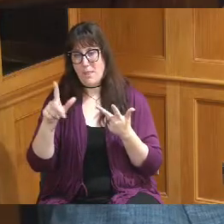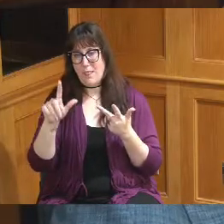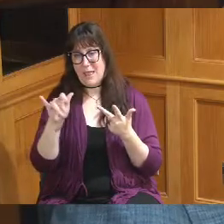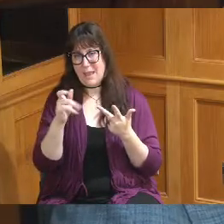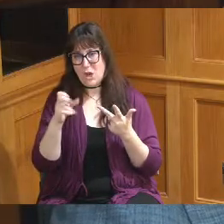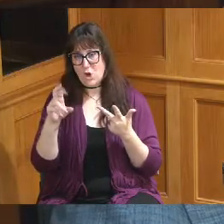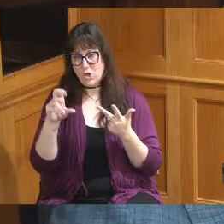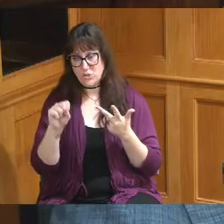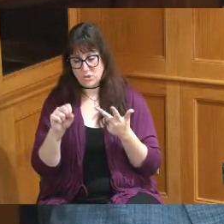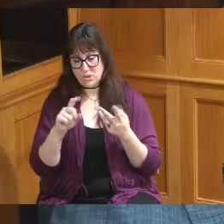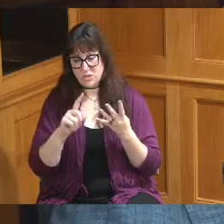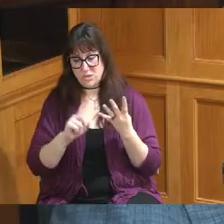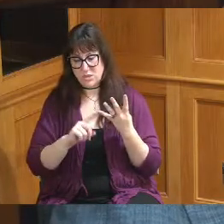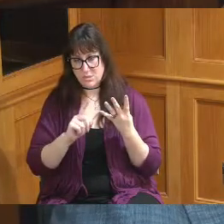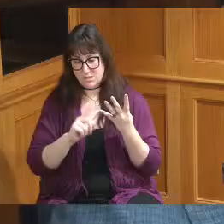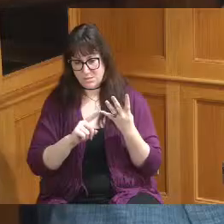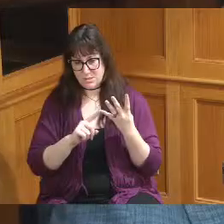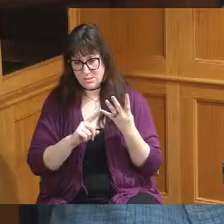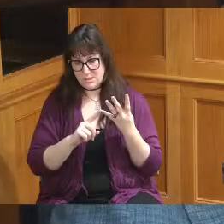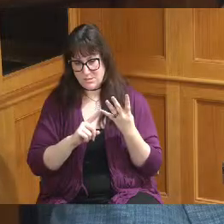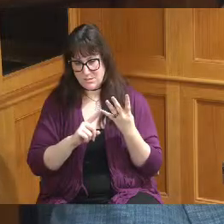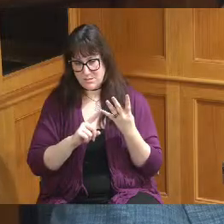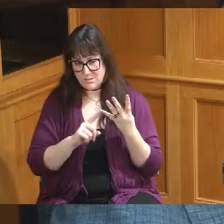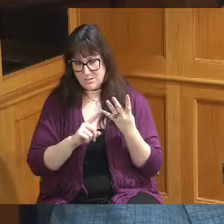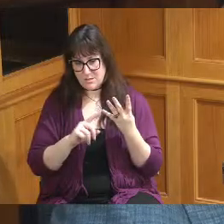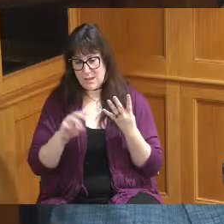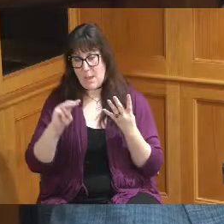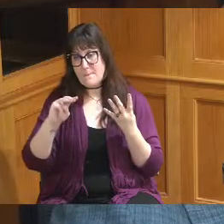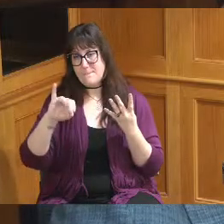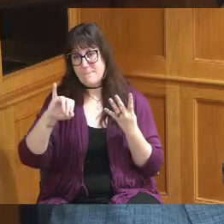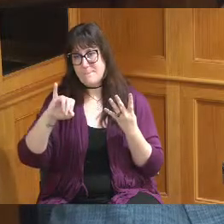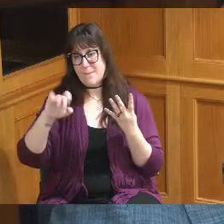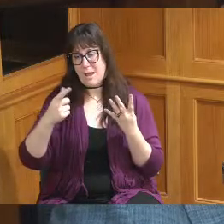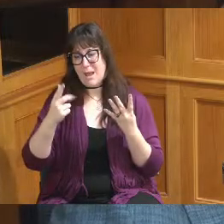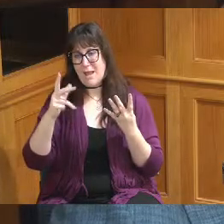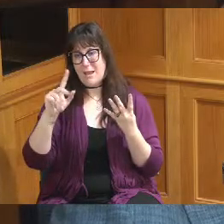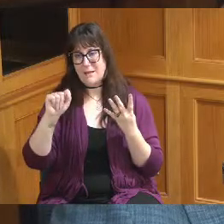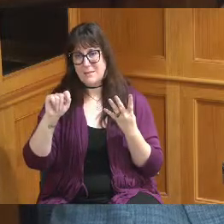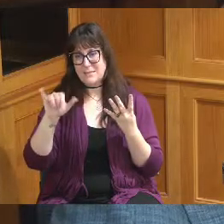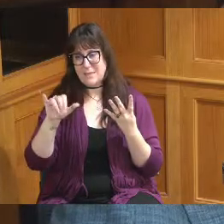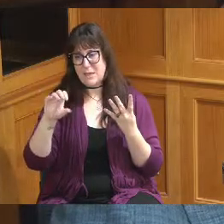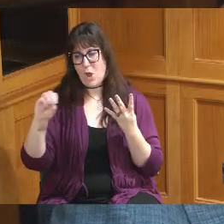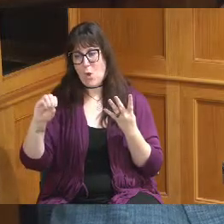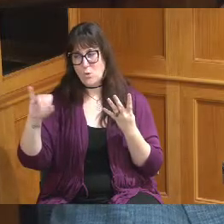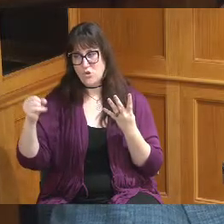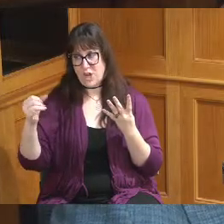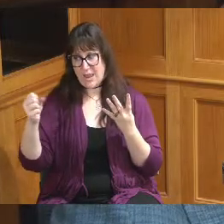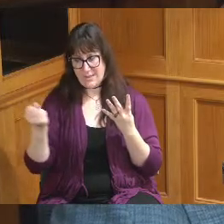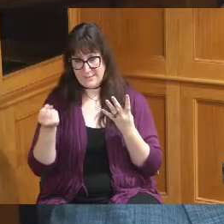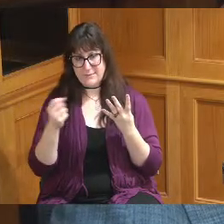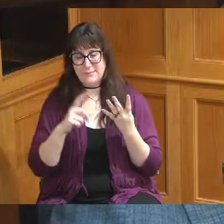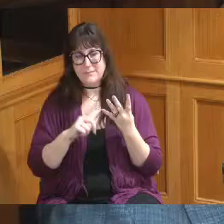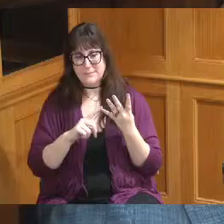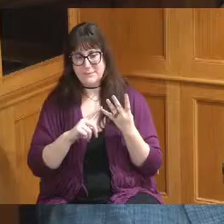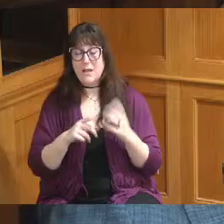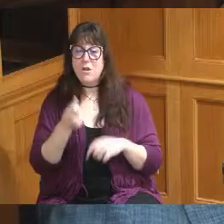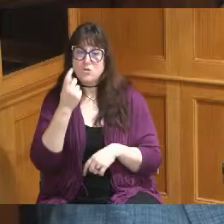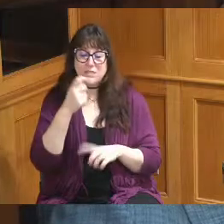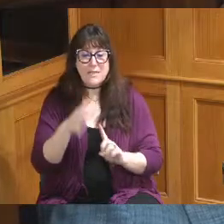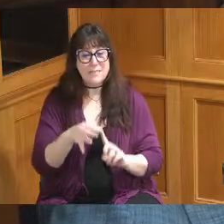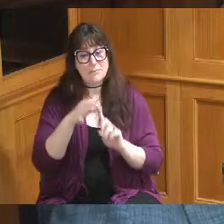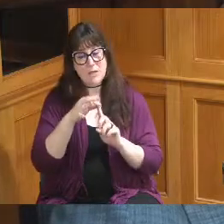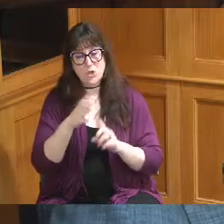and the Rock and Roll Hall of Famers, the mighty OJs. And there'll be special